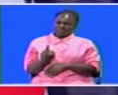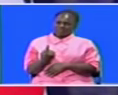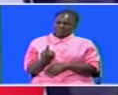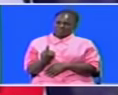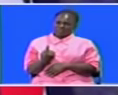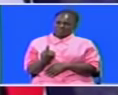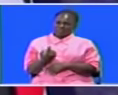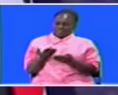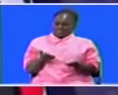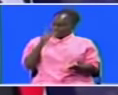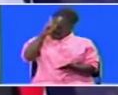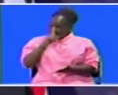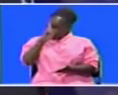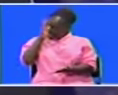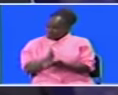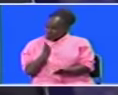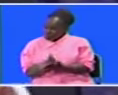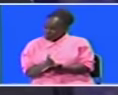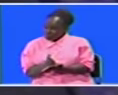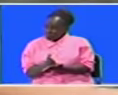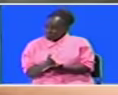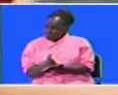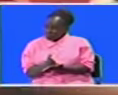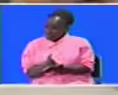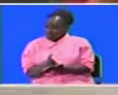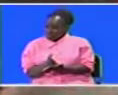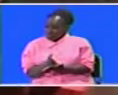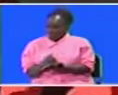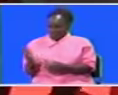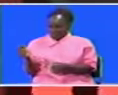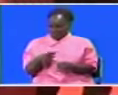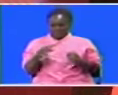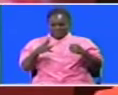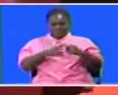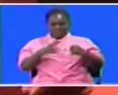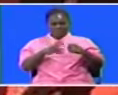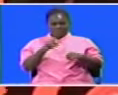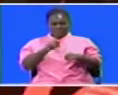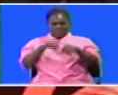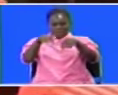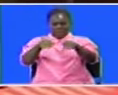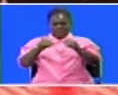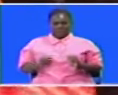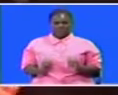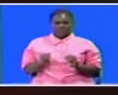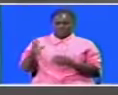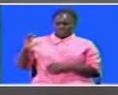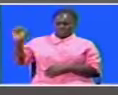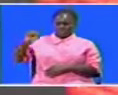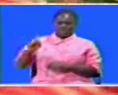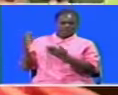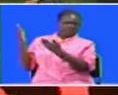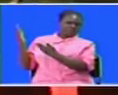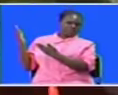are we being serious with what we are doing? In September, during the burial of former cabinet minister, the late William